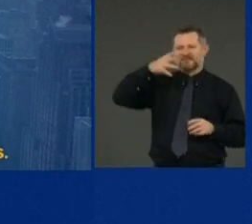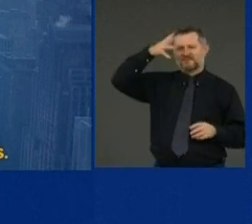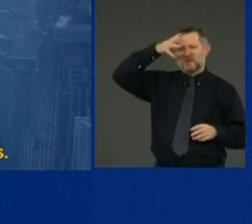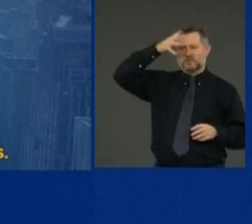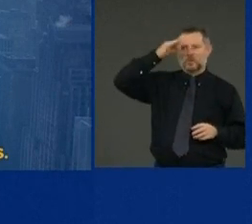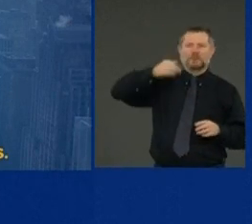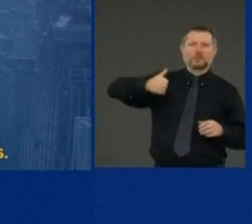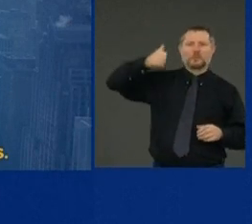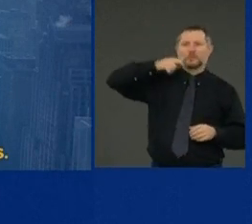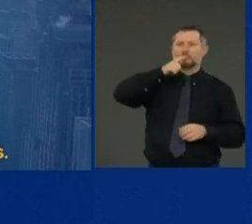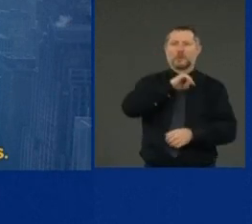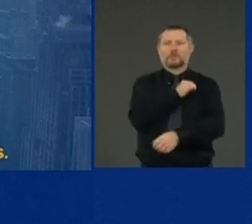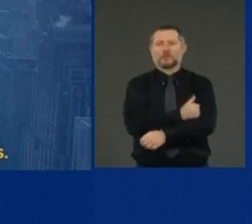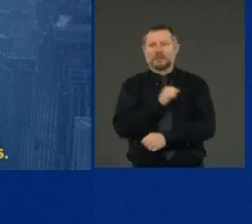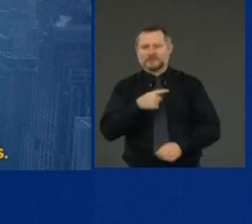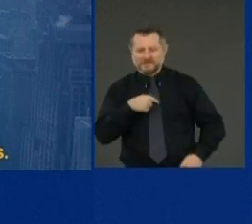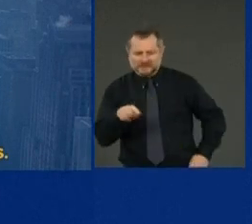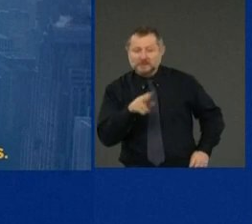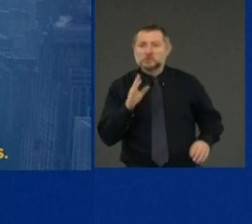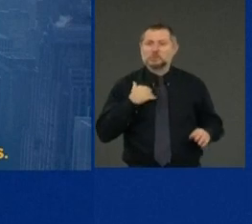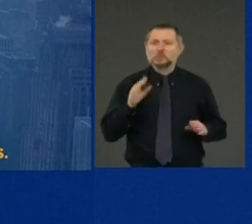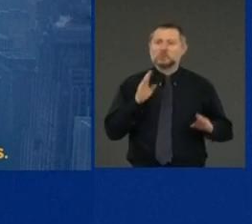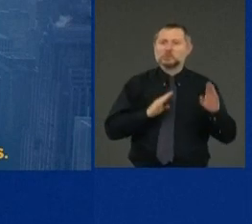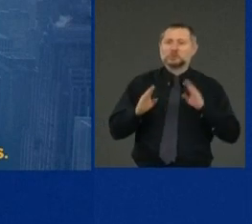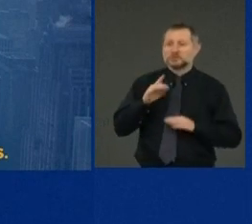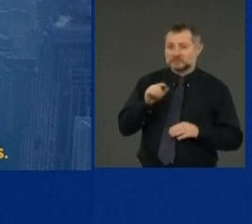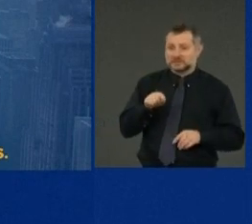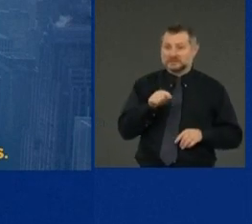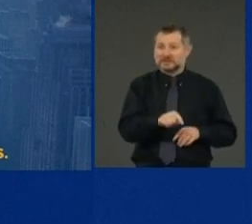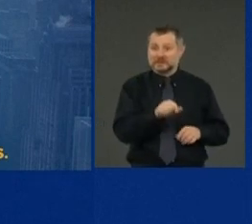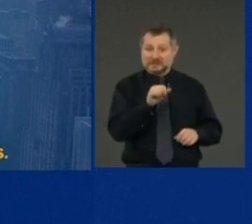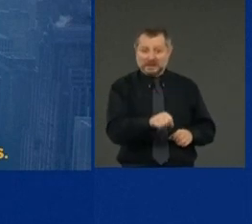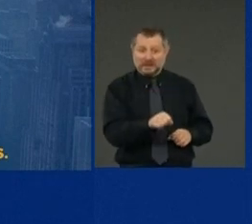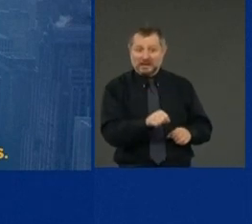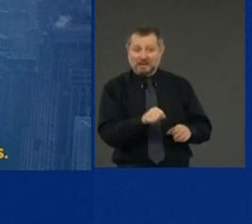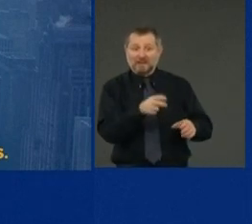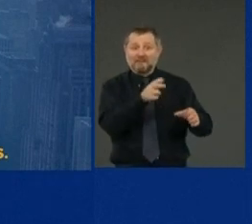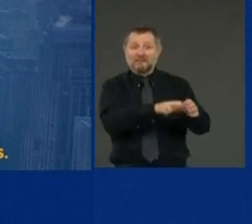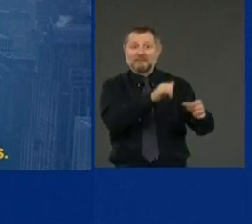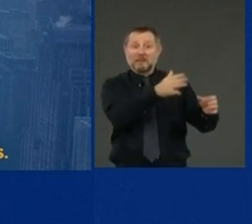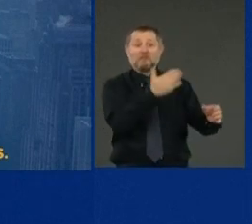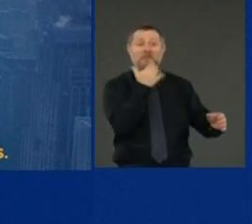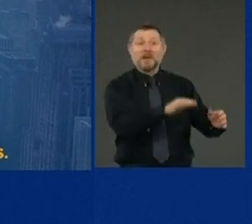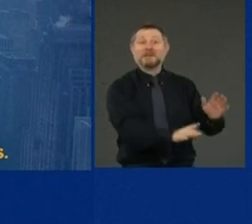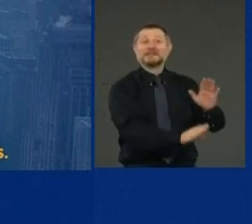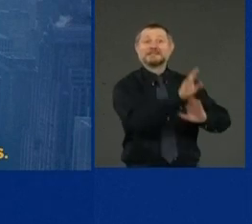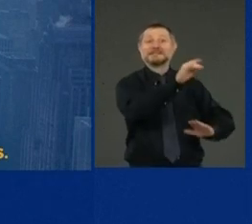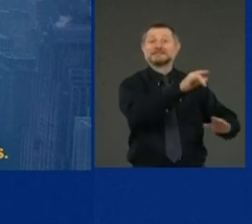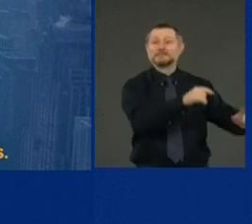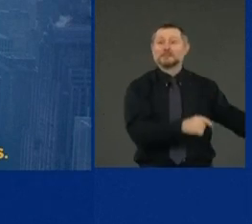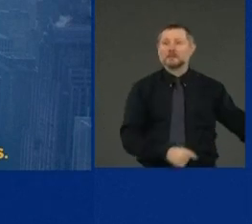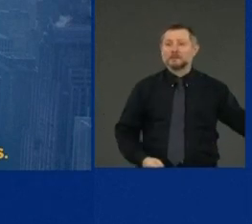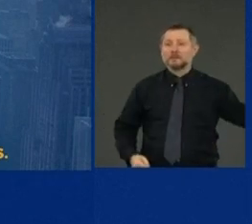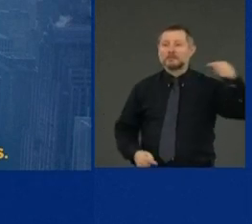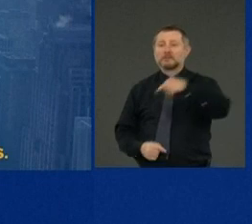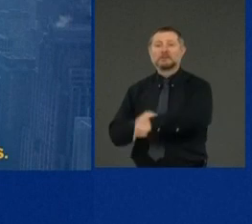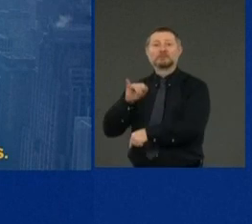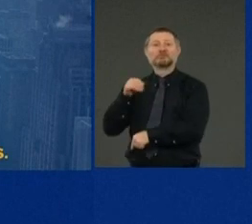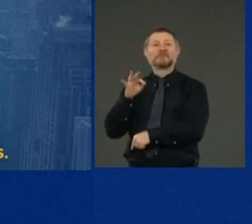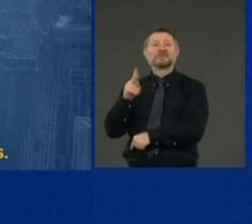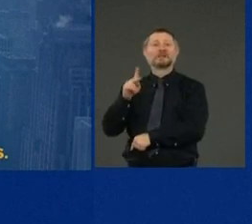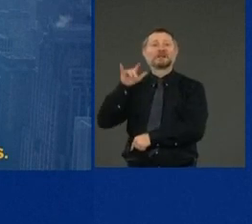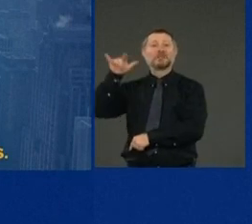plane, may land at JFK, and this could start all over again. That's how we got here the